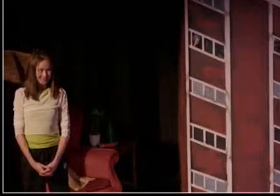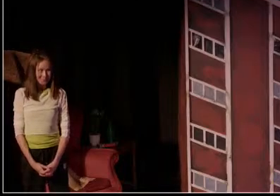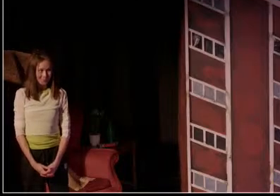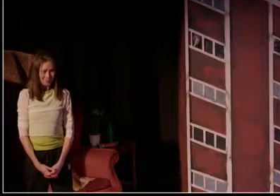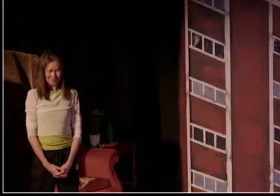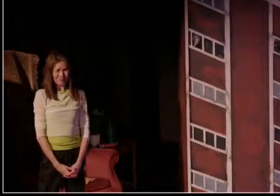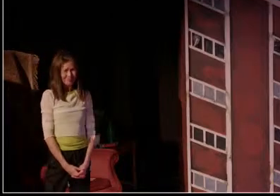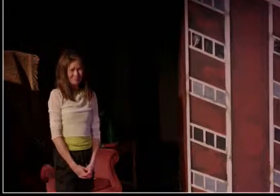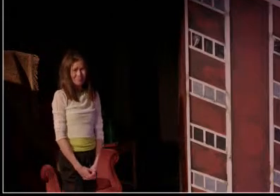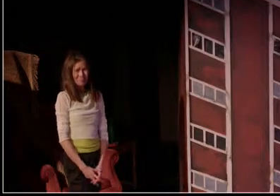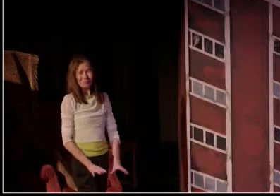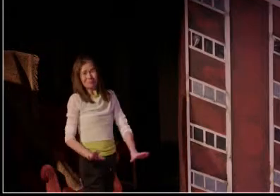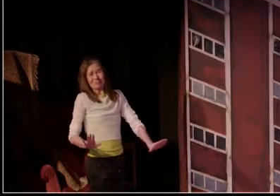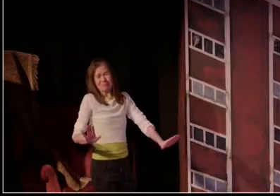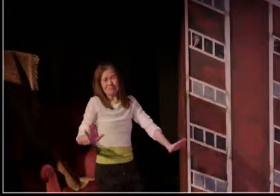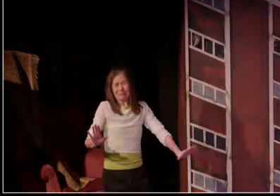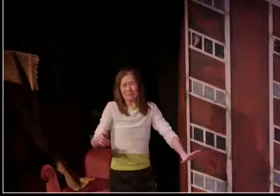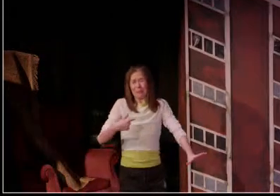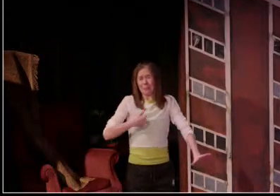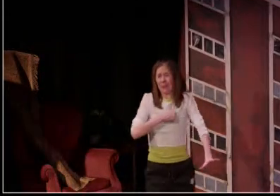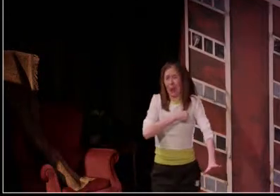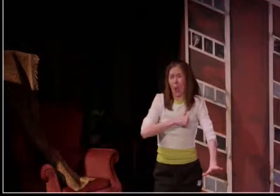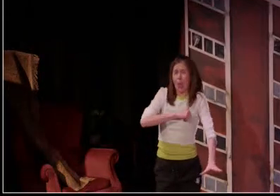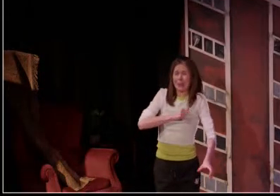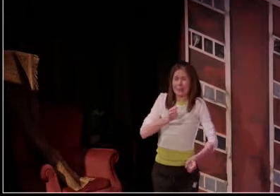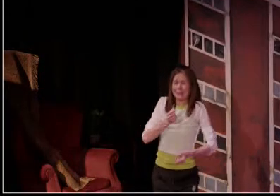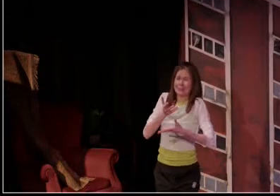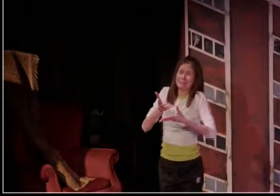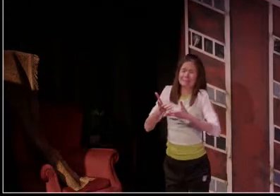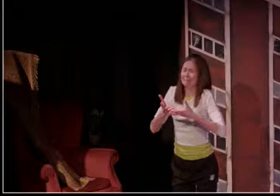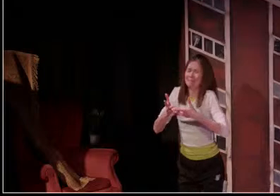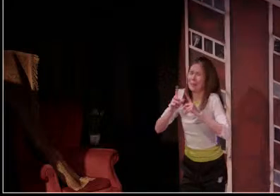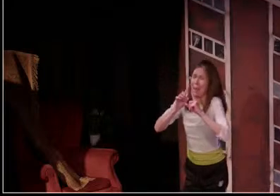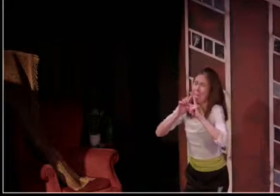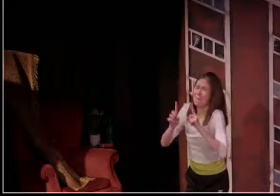I could not be honest, even if the gods would allow it.